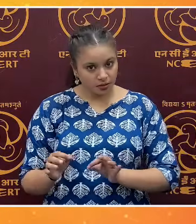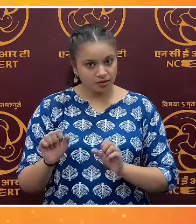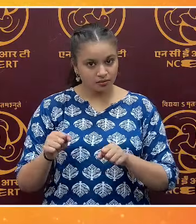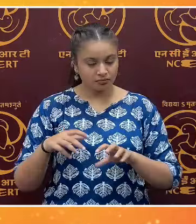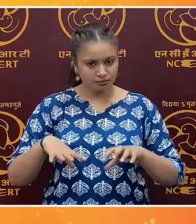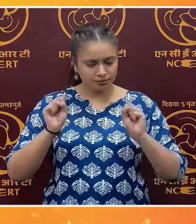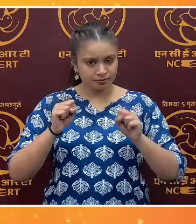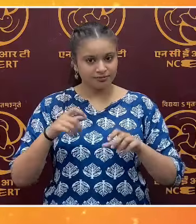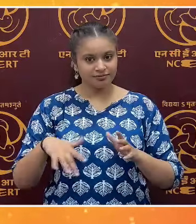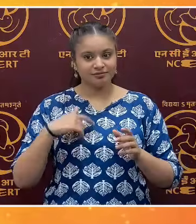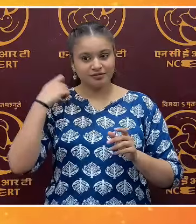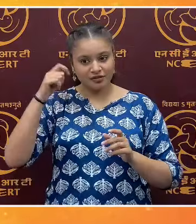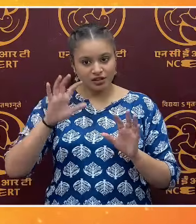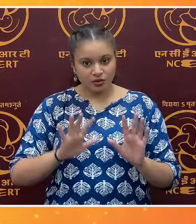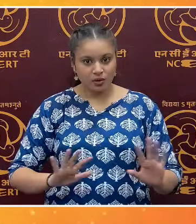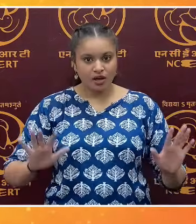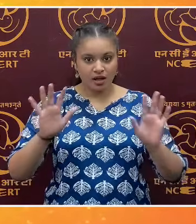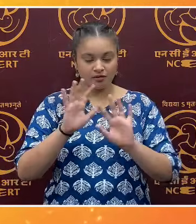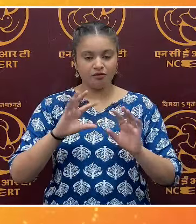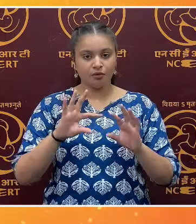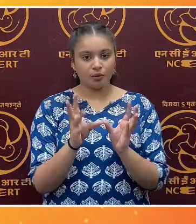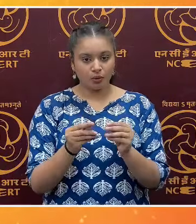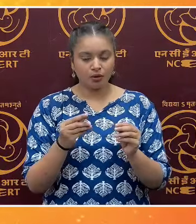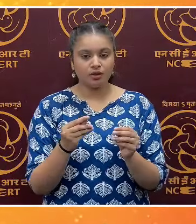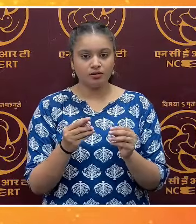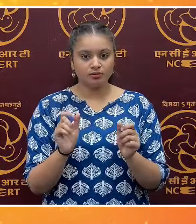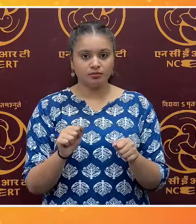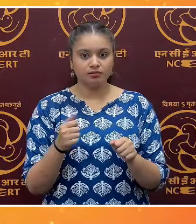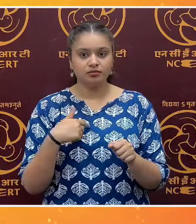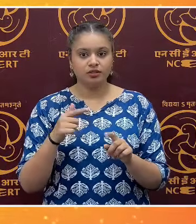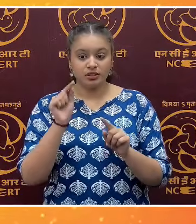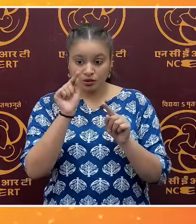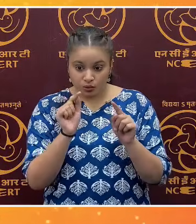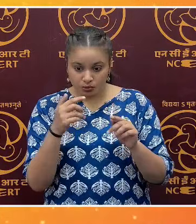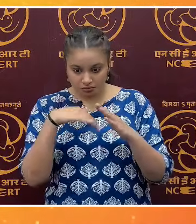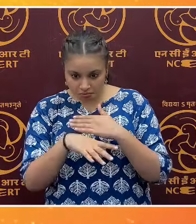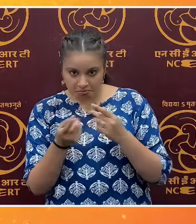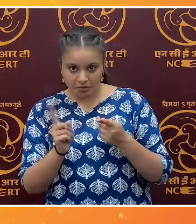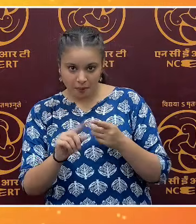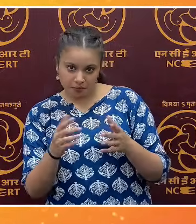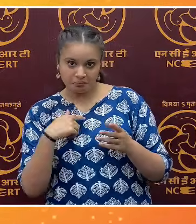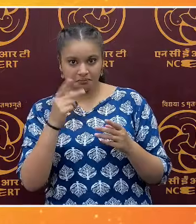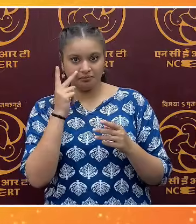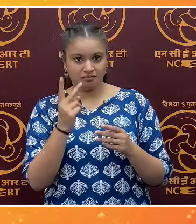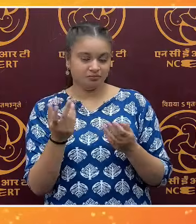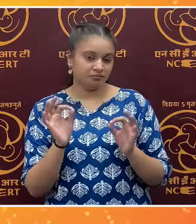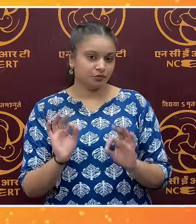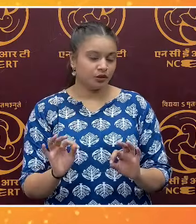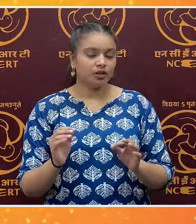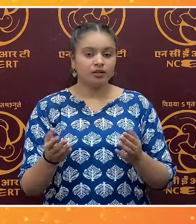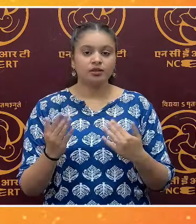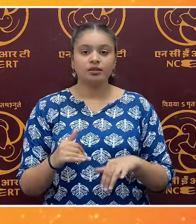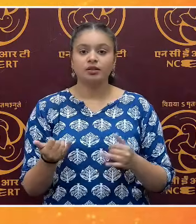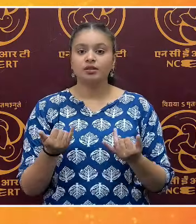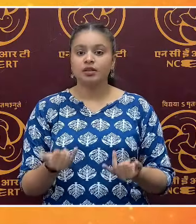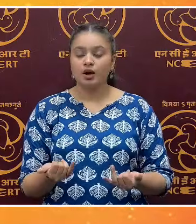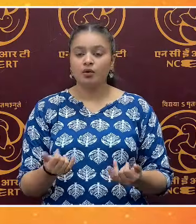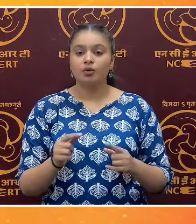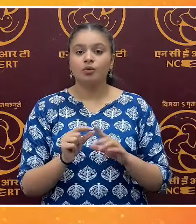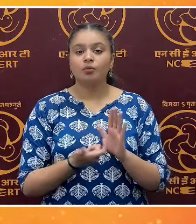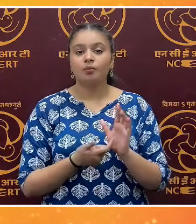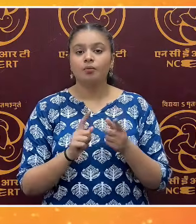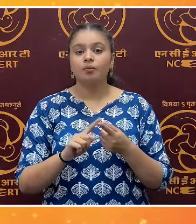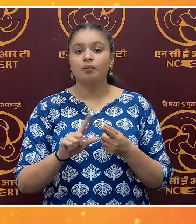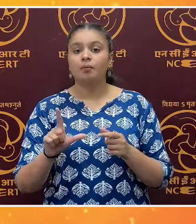video. I never knew what these 3 holes meant in a a switch. Okay. And now why parallel connections are